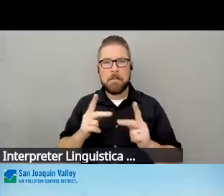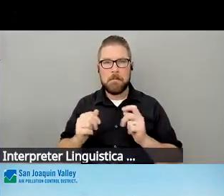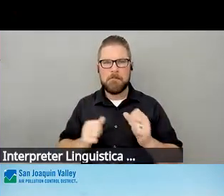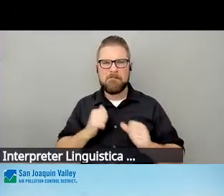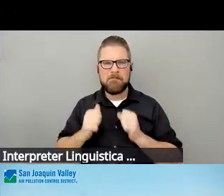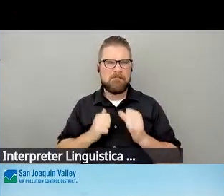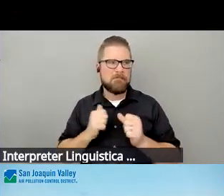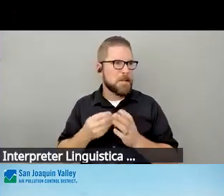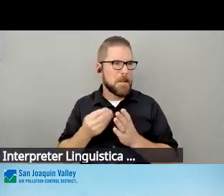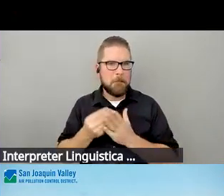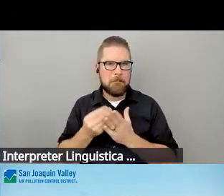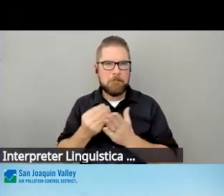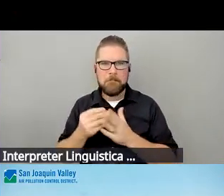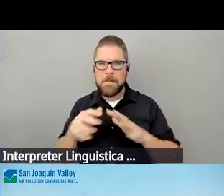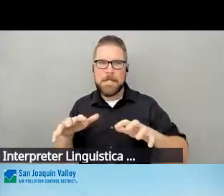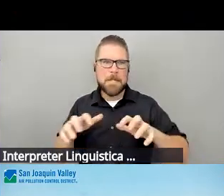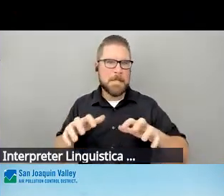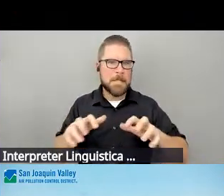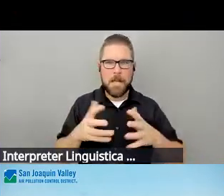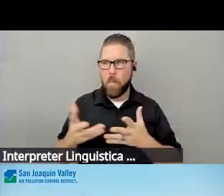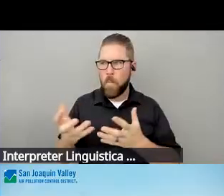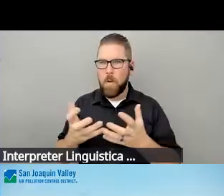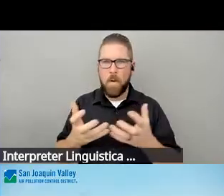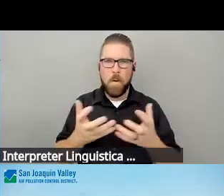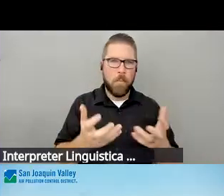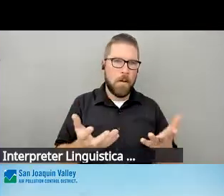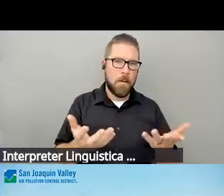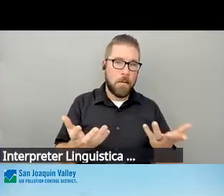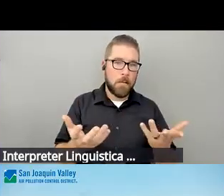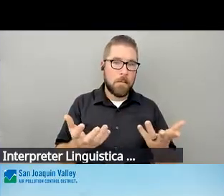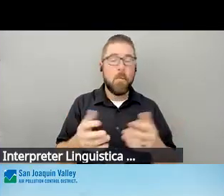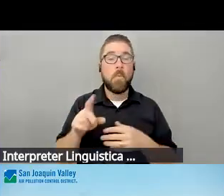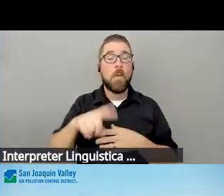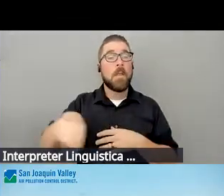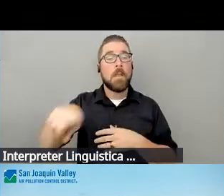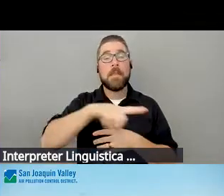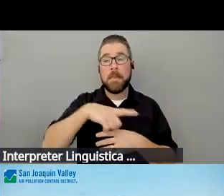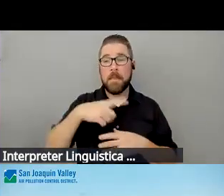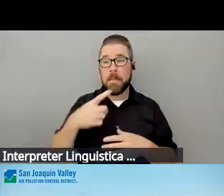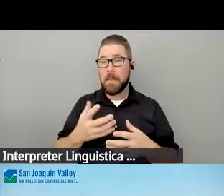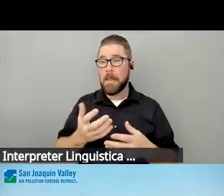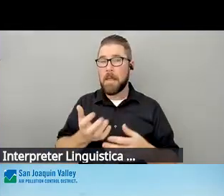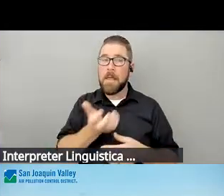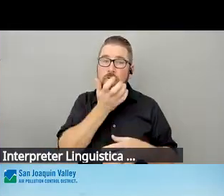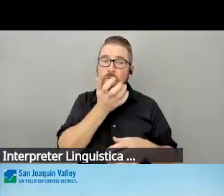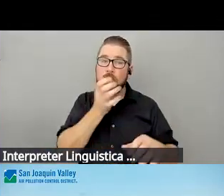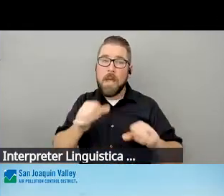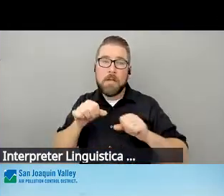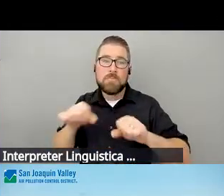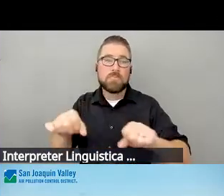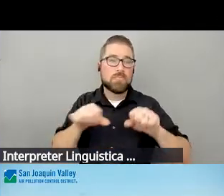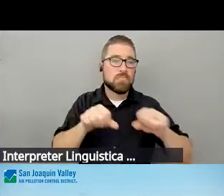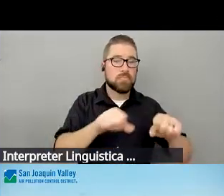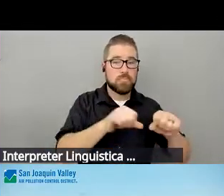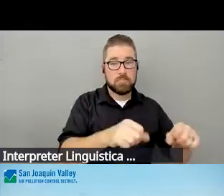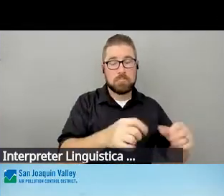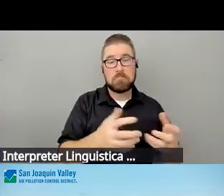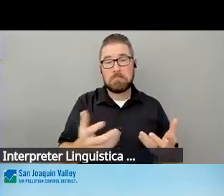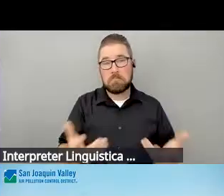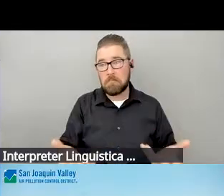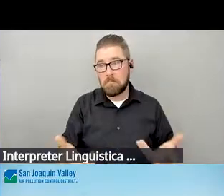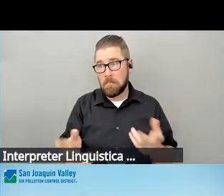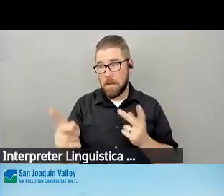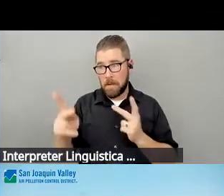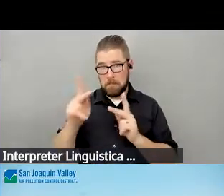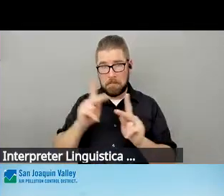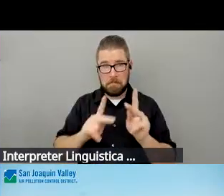money uh, cutting people's lawns that fewer and fewer people are cutting their own lawns. I